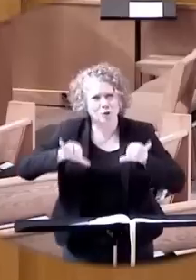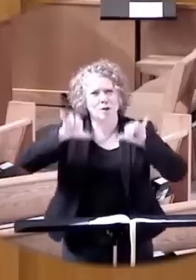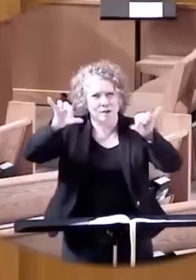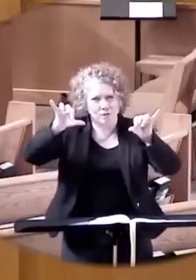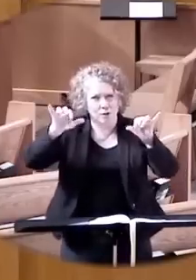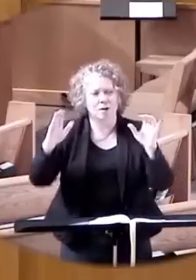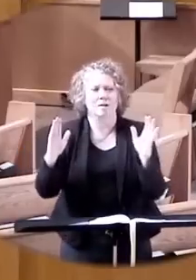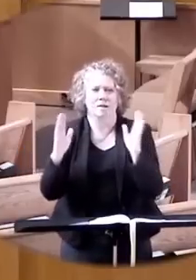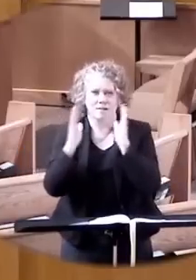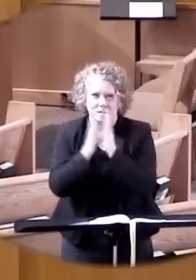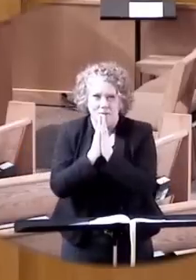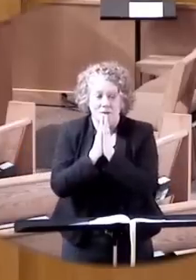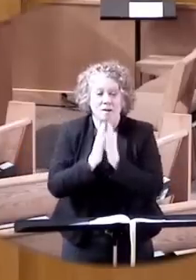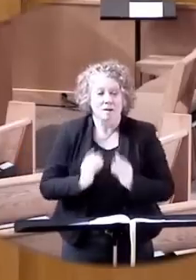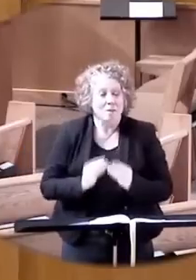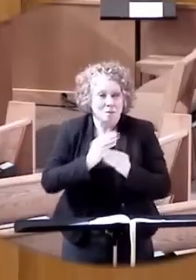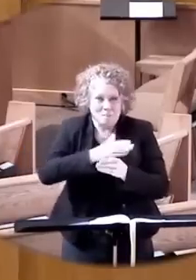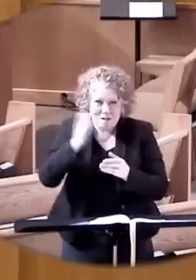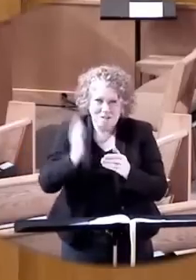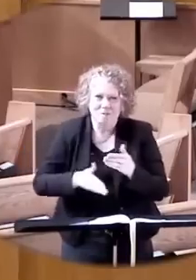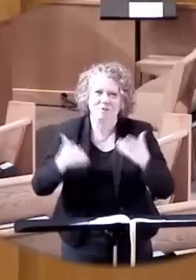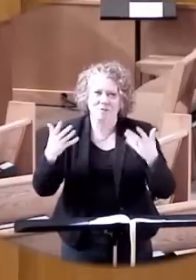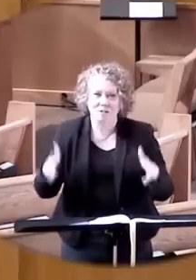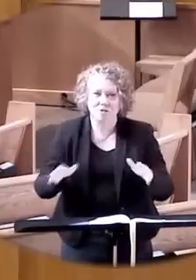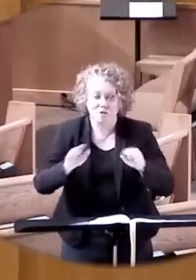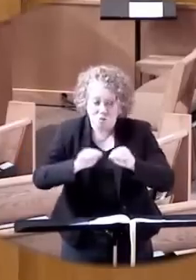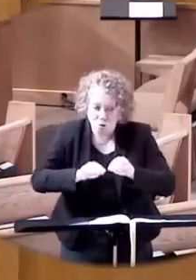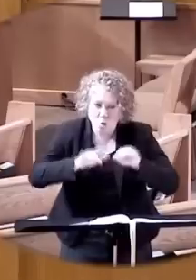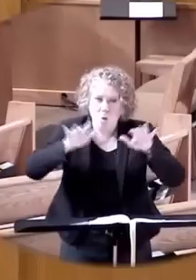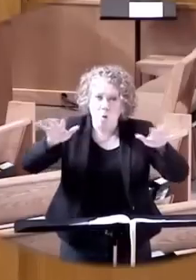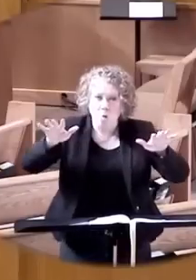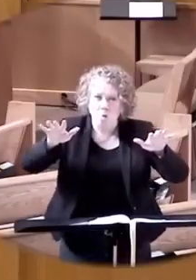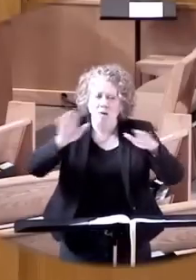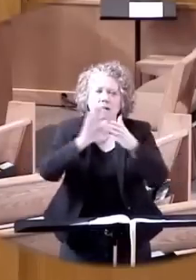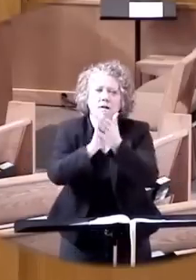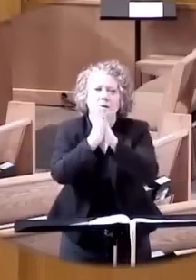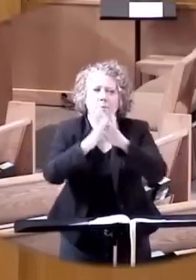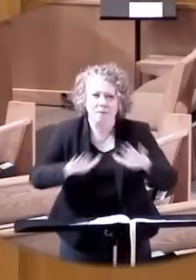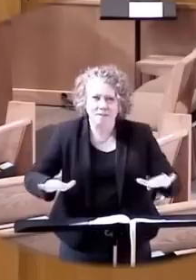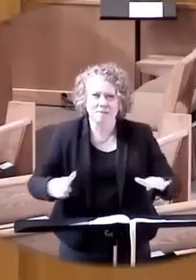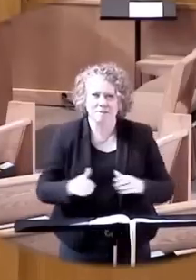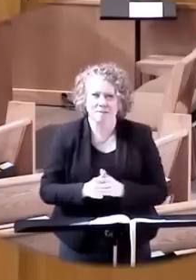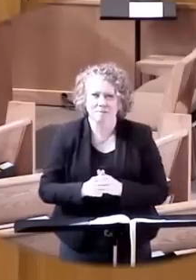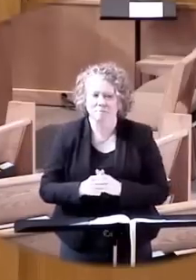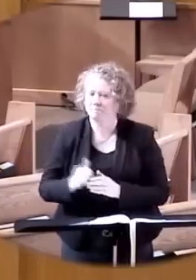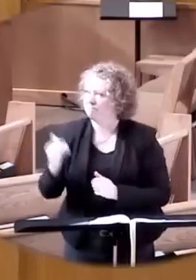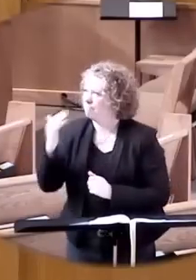Amen. Amen. Our Mass is ended. Go in peace.